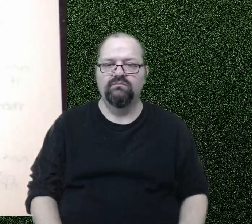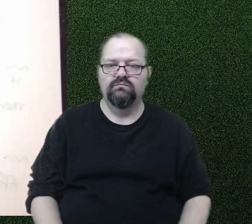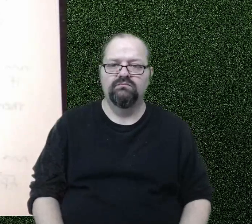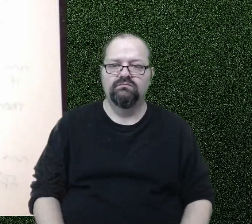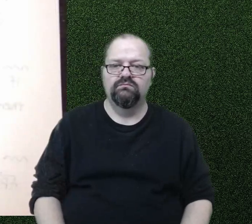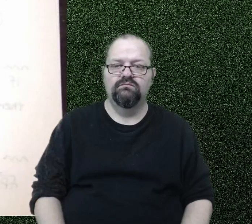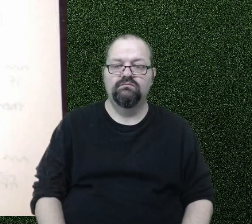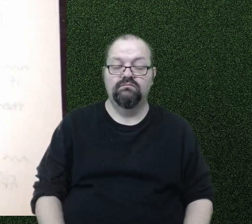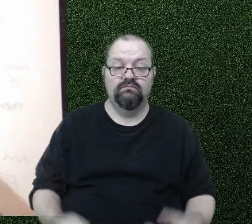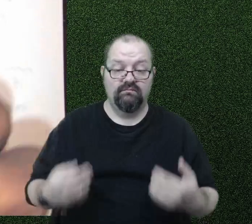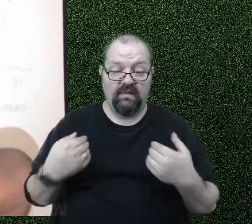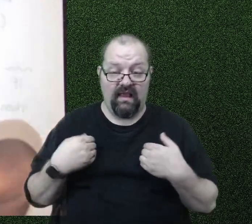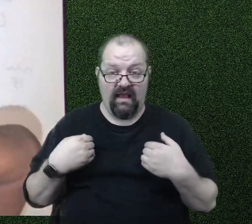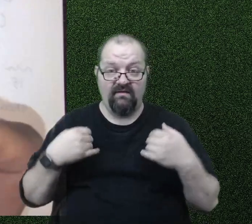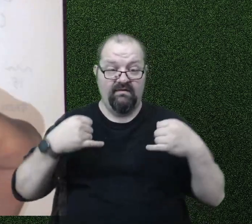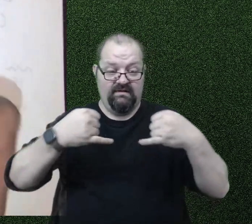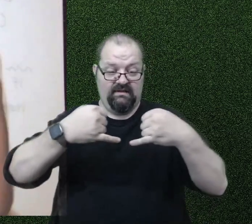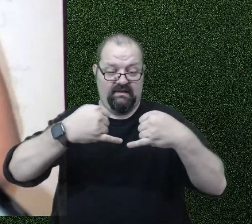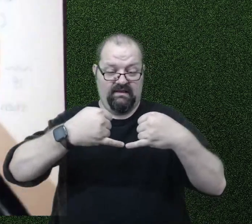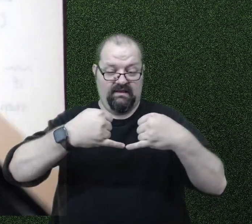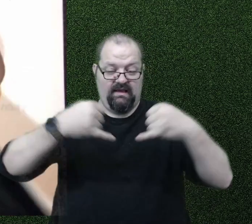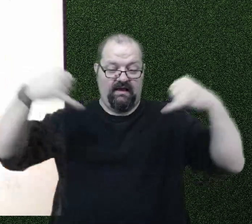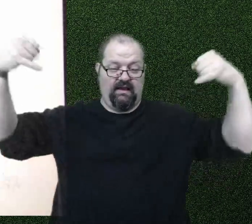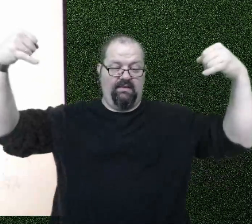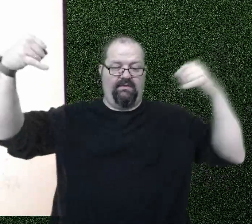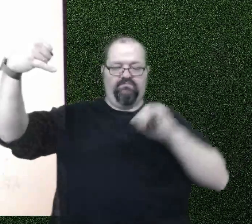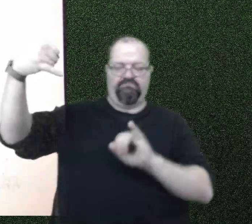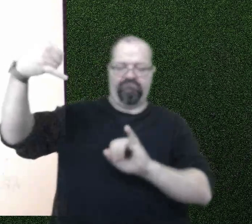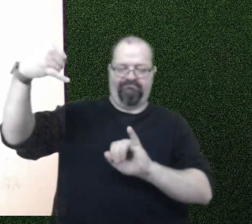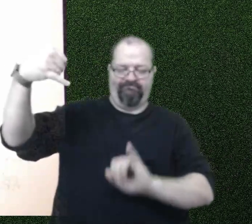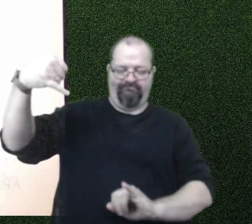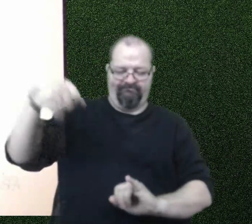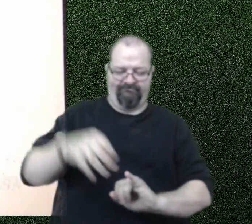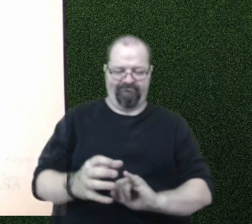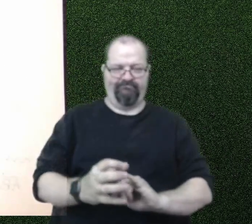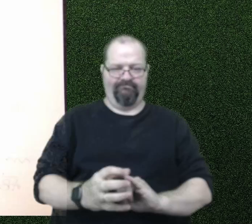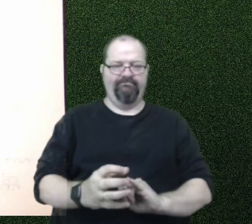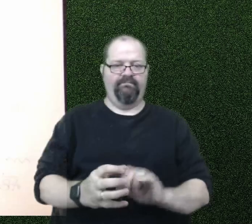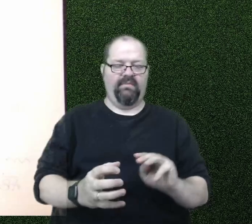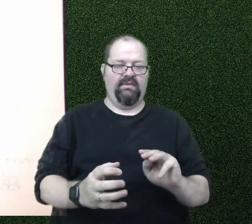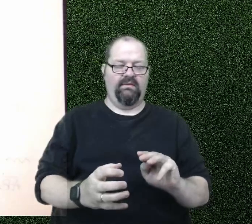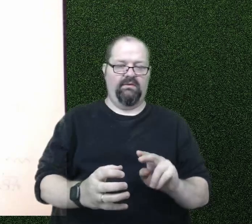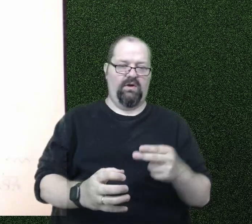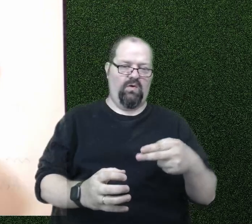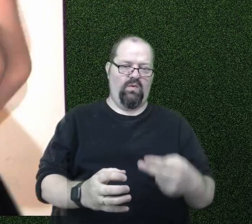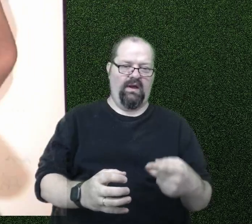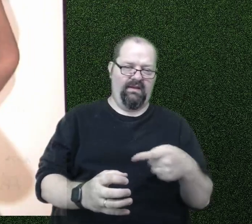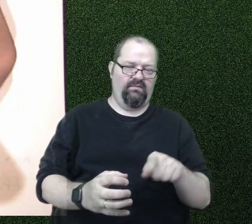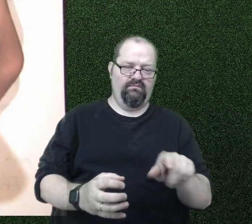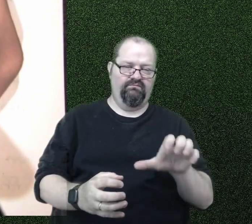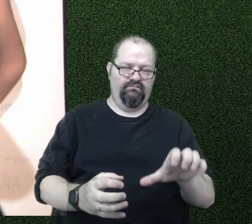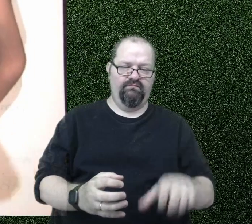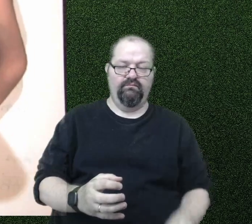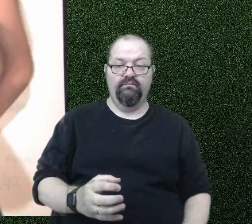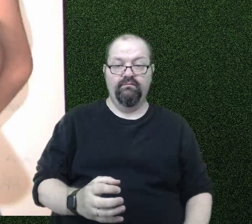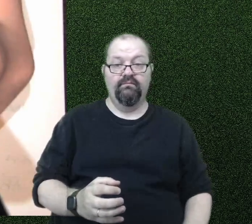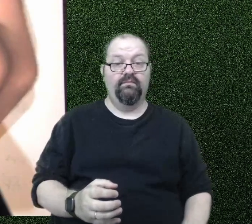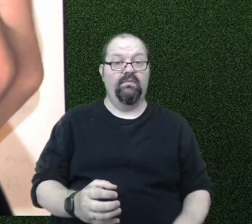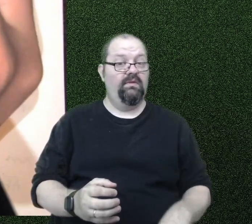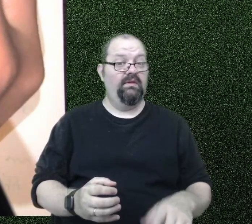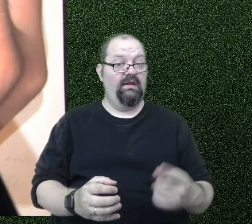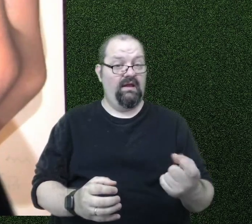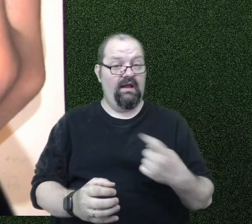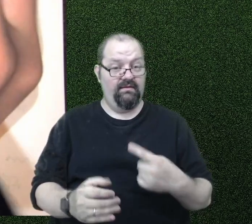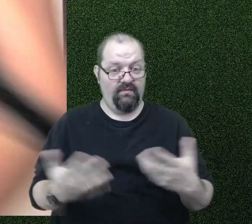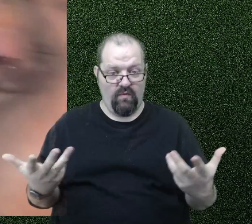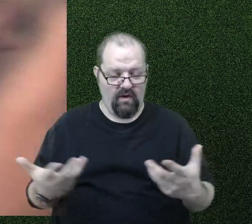And I've got a cable here and a cable here. And they might ask me to find the tension in each cable.